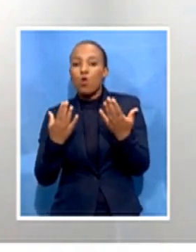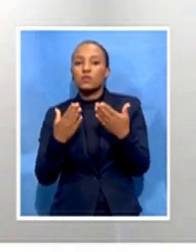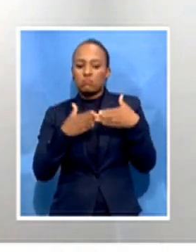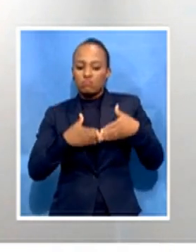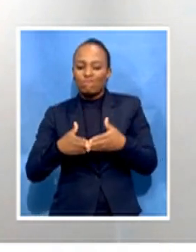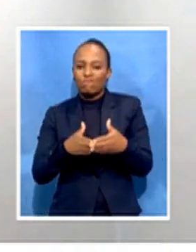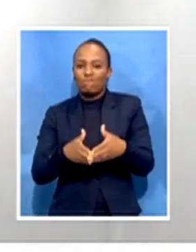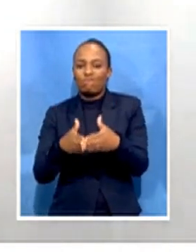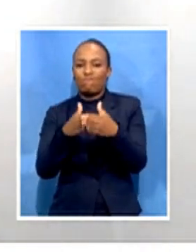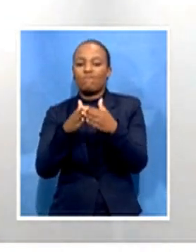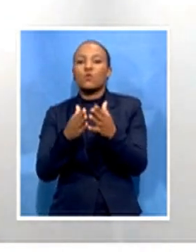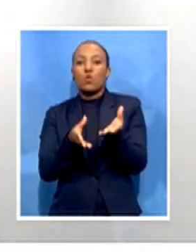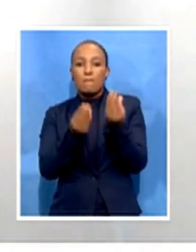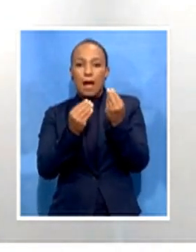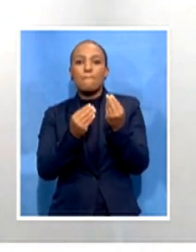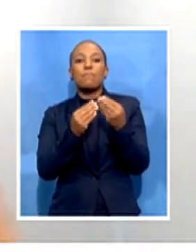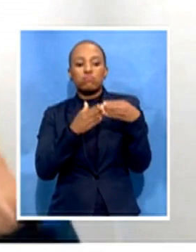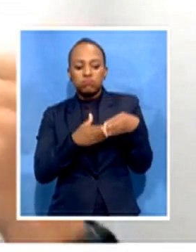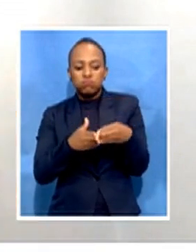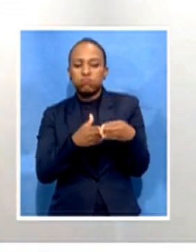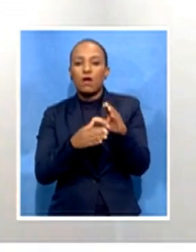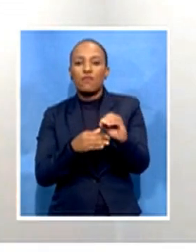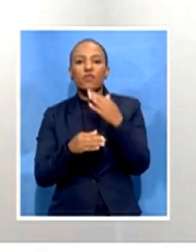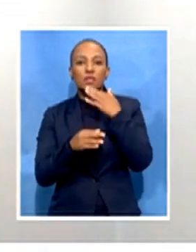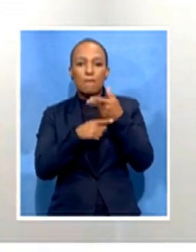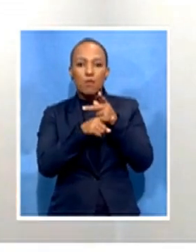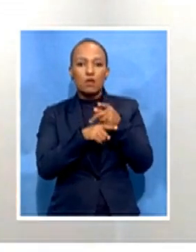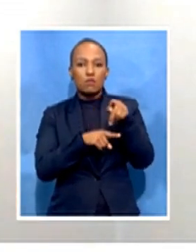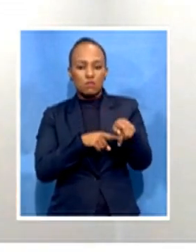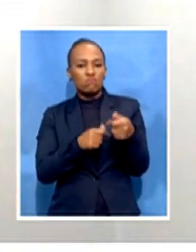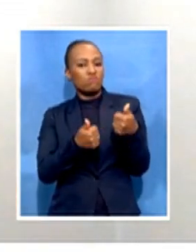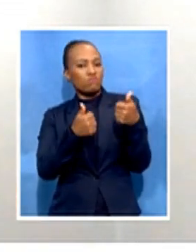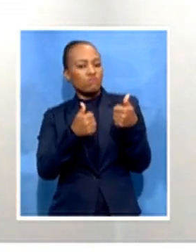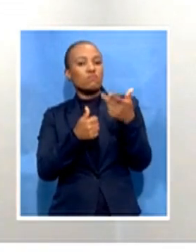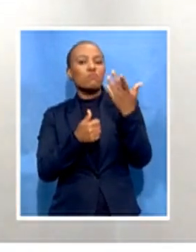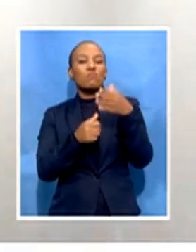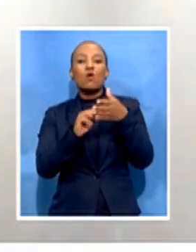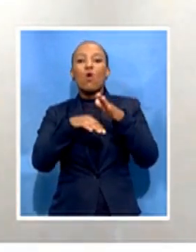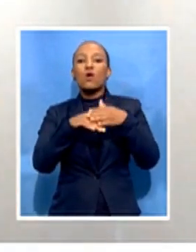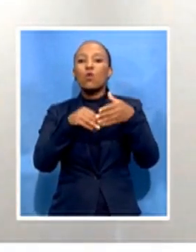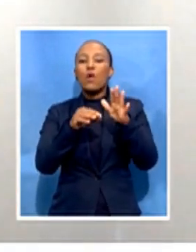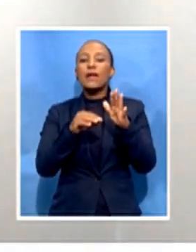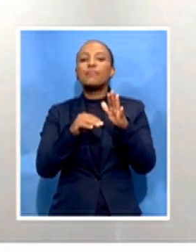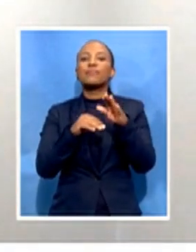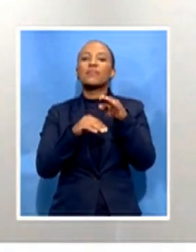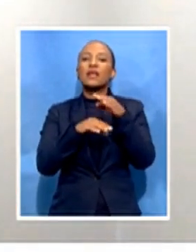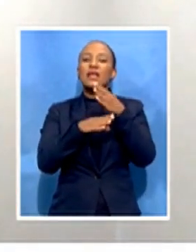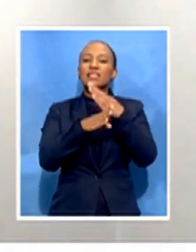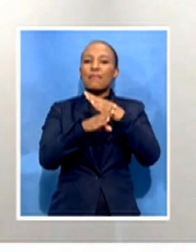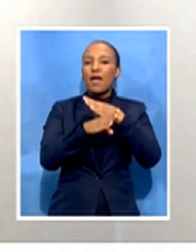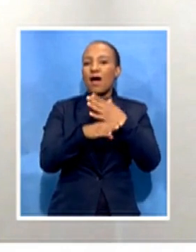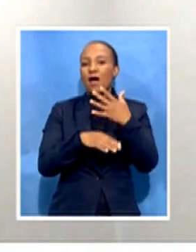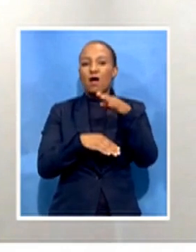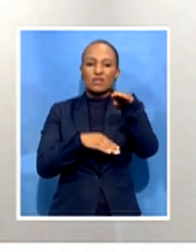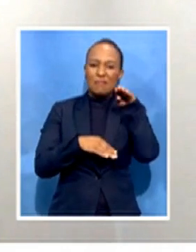paperwork that says this product is on its way to Zambia, it's on its way to Zimbabwe, but those products never leave the